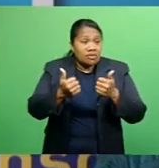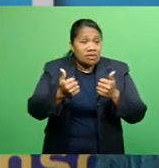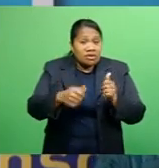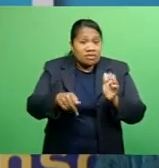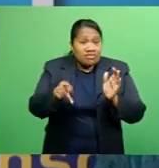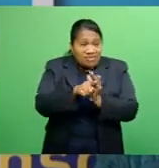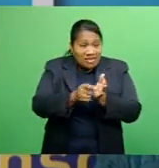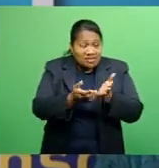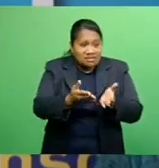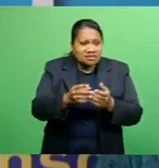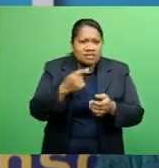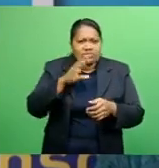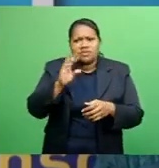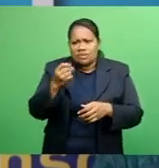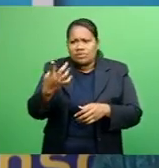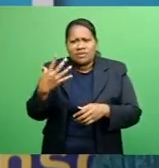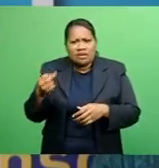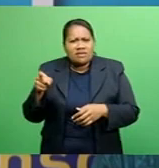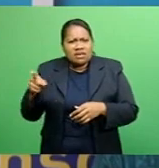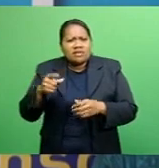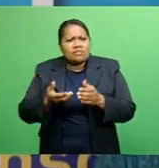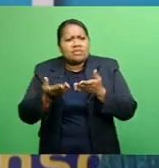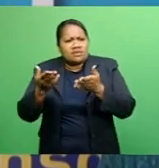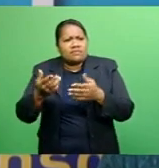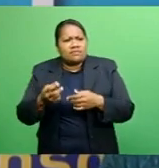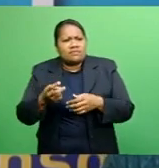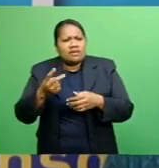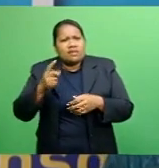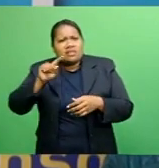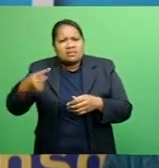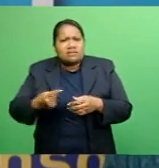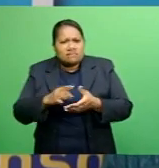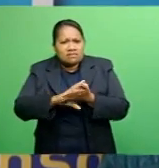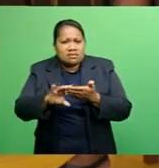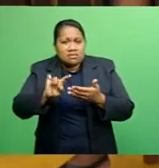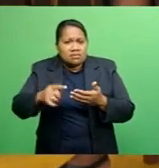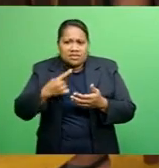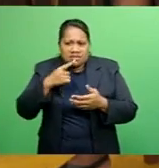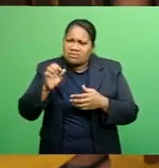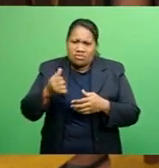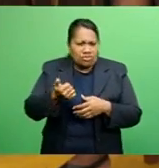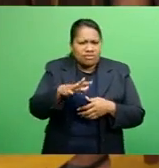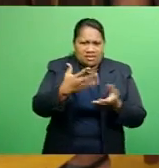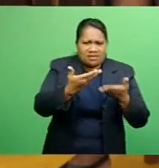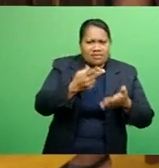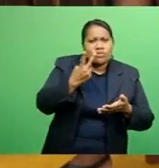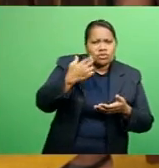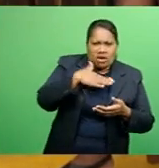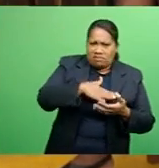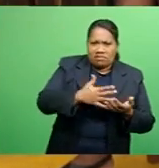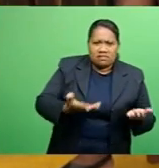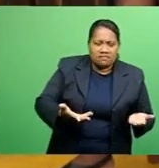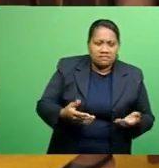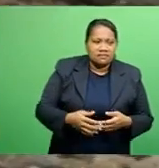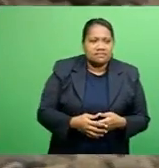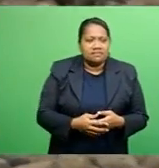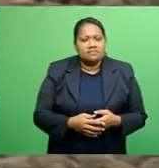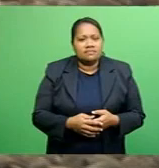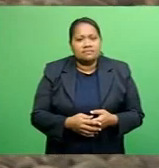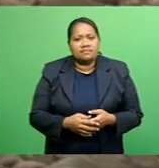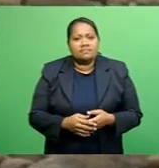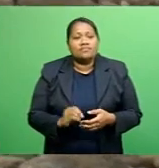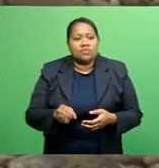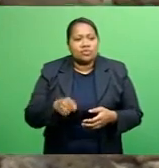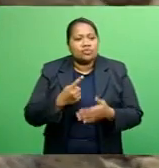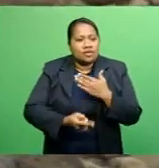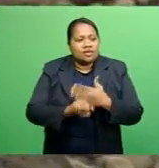example, I say $1,000 and they say, oh no, somebody doing for $200. So how can you do that? Narayan says their priority always is to